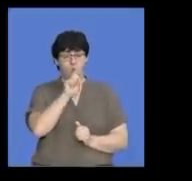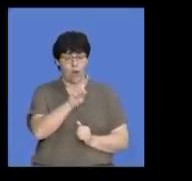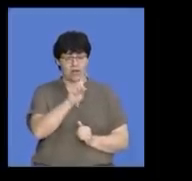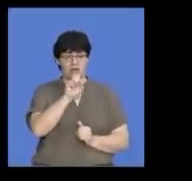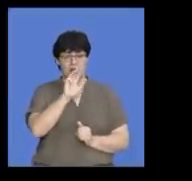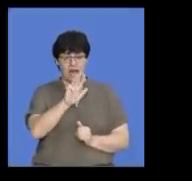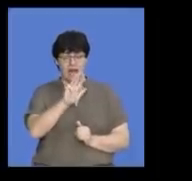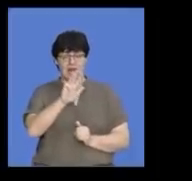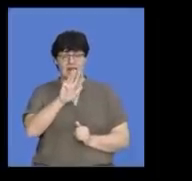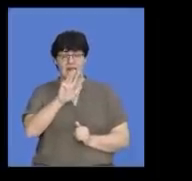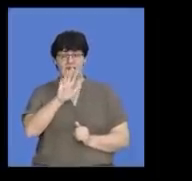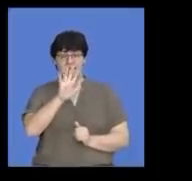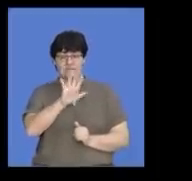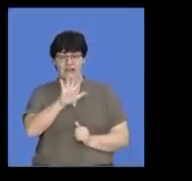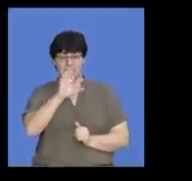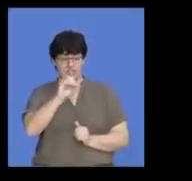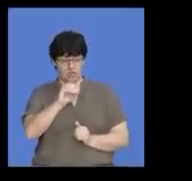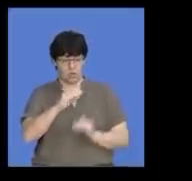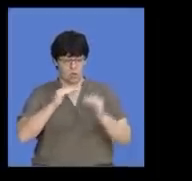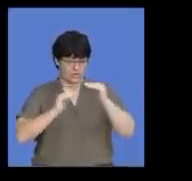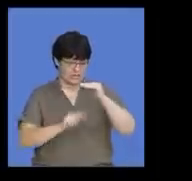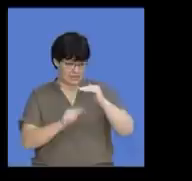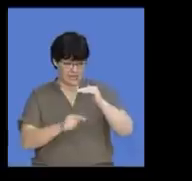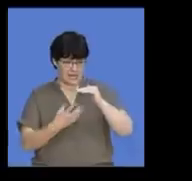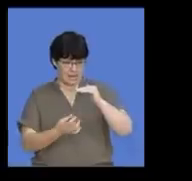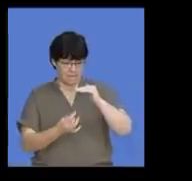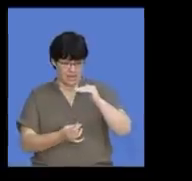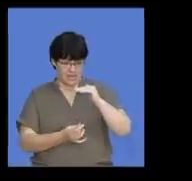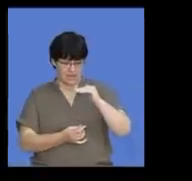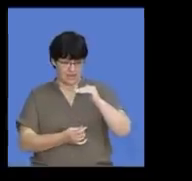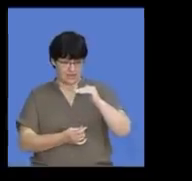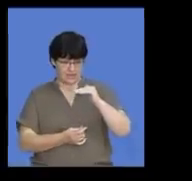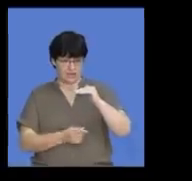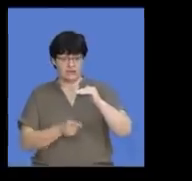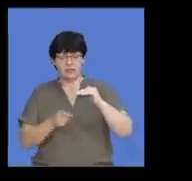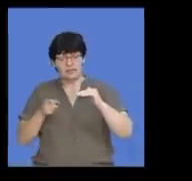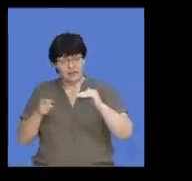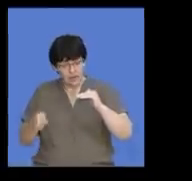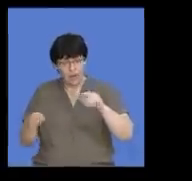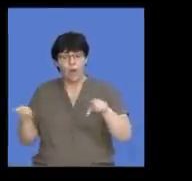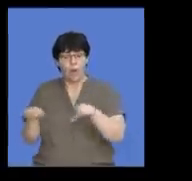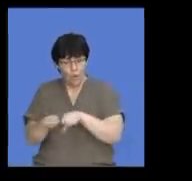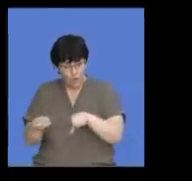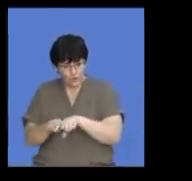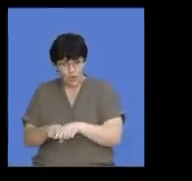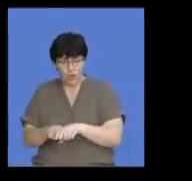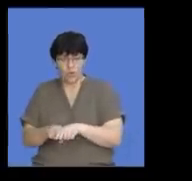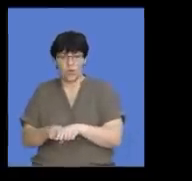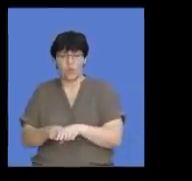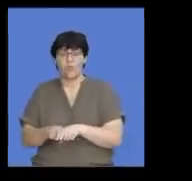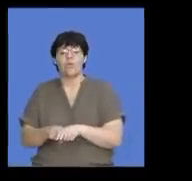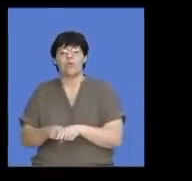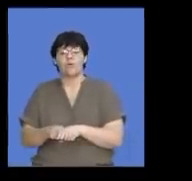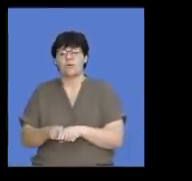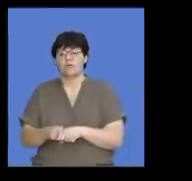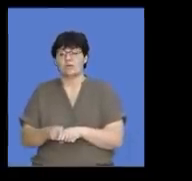1950, which is my denominator, which in this case is my horizontal equivalent, must also be divided by